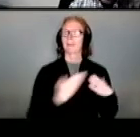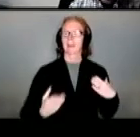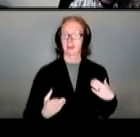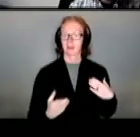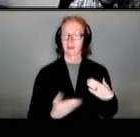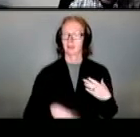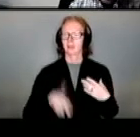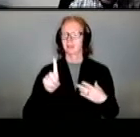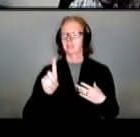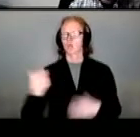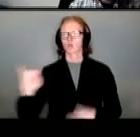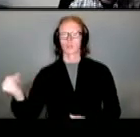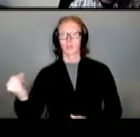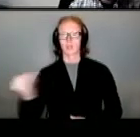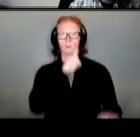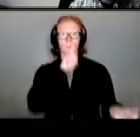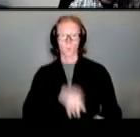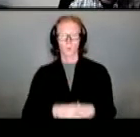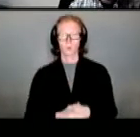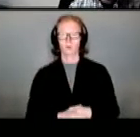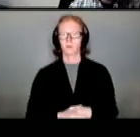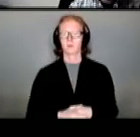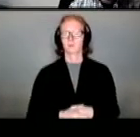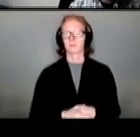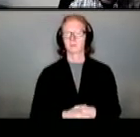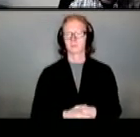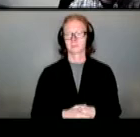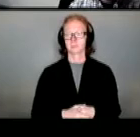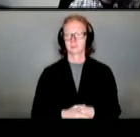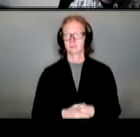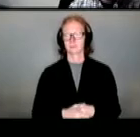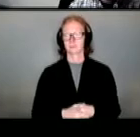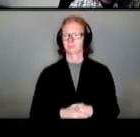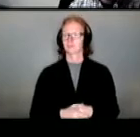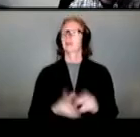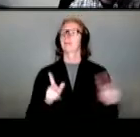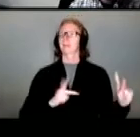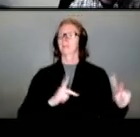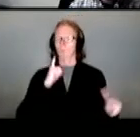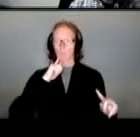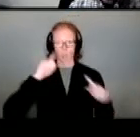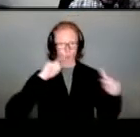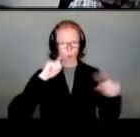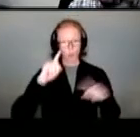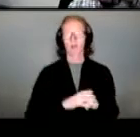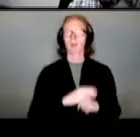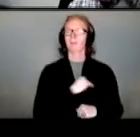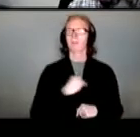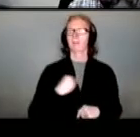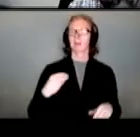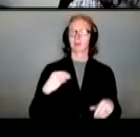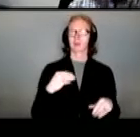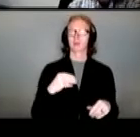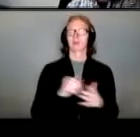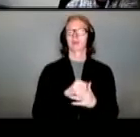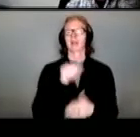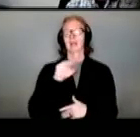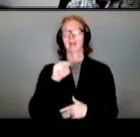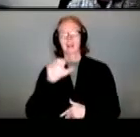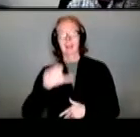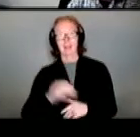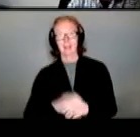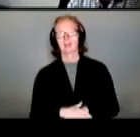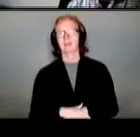DOJ report and that the public, at least people we've heard from, members of the public and the AMAC and MHA,